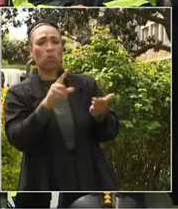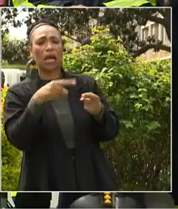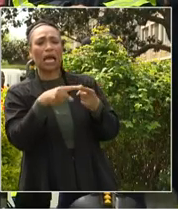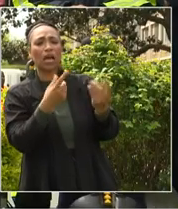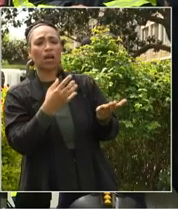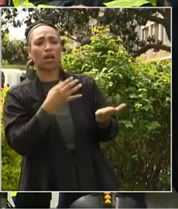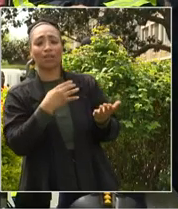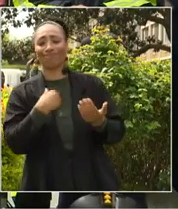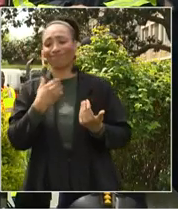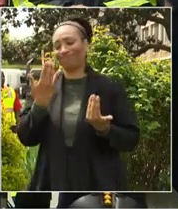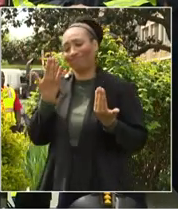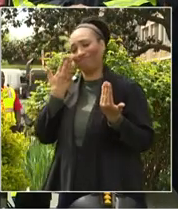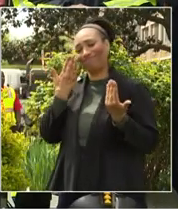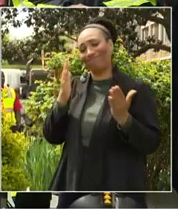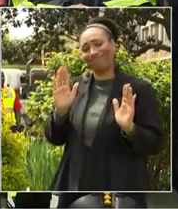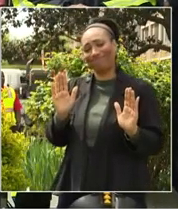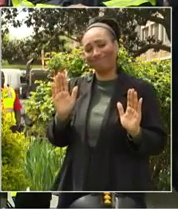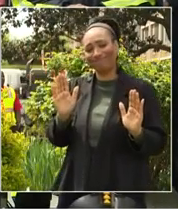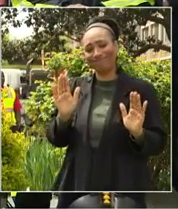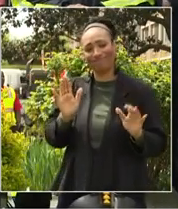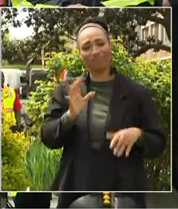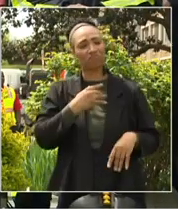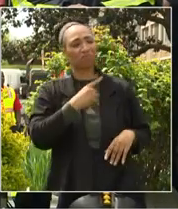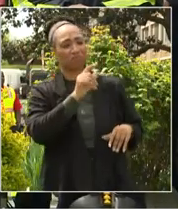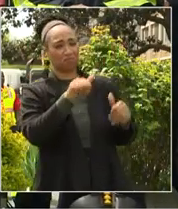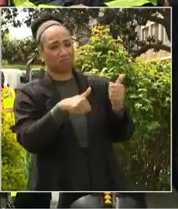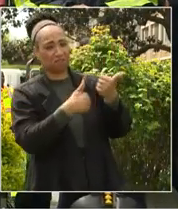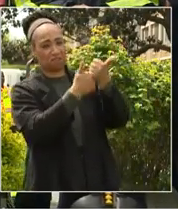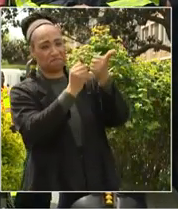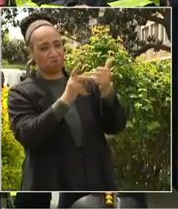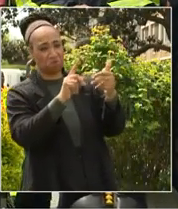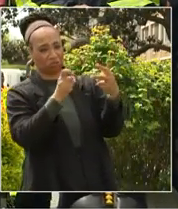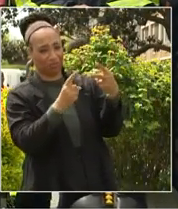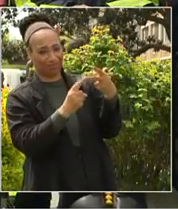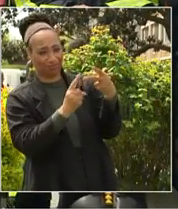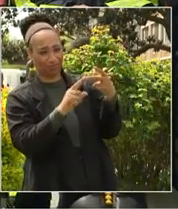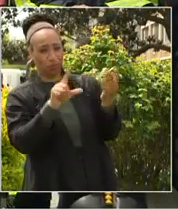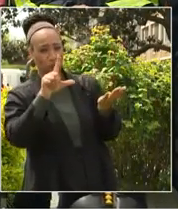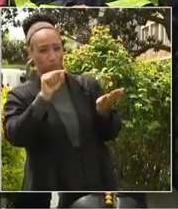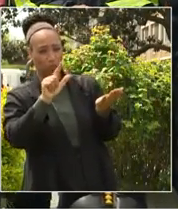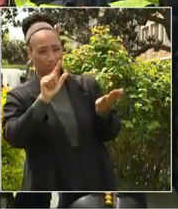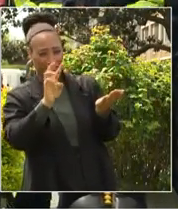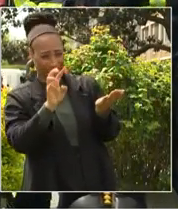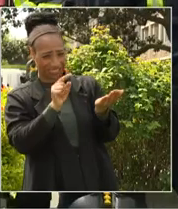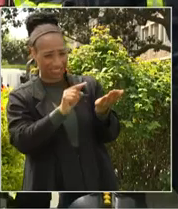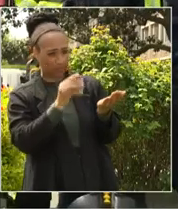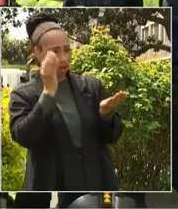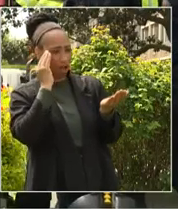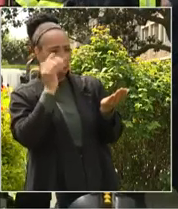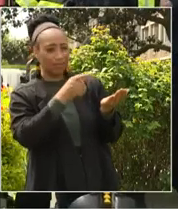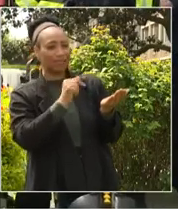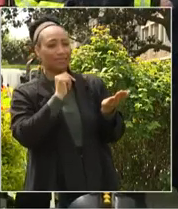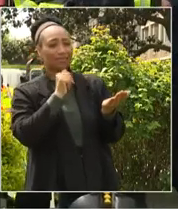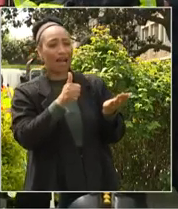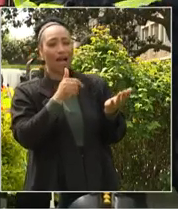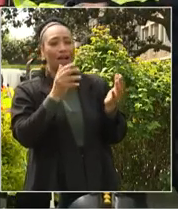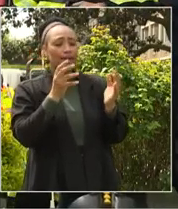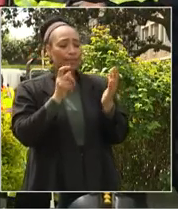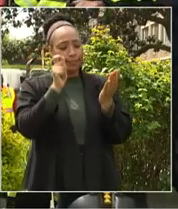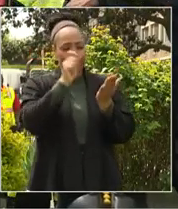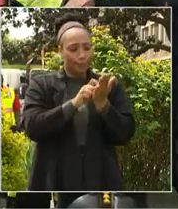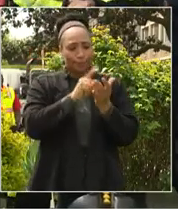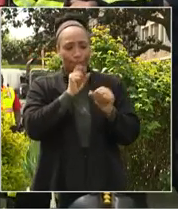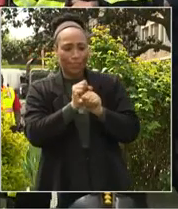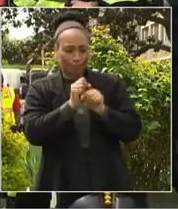question about the 26 budget. So I know you don't like the term pencils down, but I guess your pencils down for that. We're done.